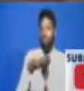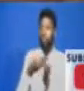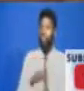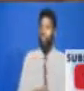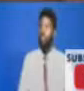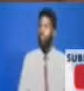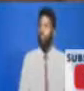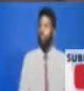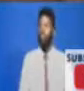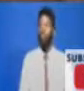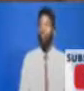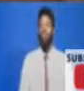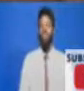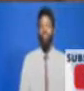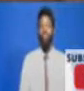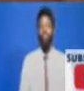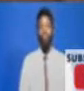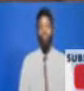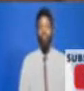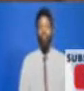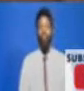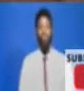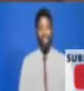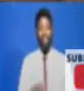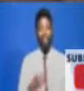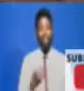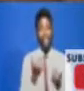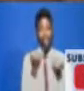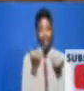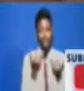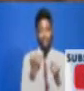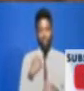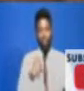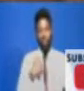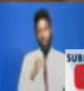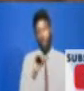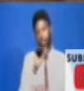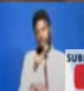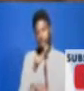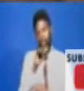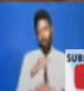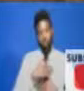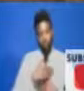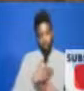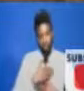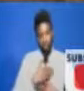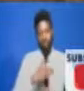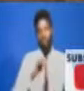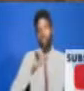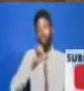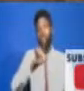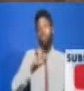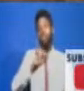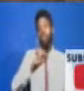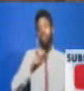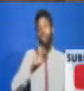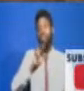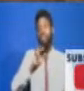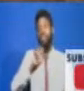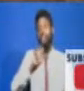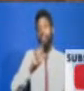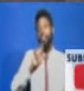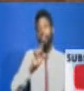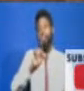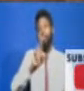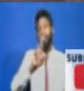I will now invite you, Honorable Mithika Linthuri, for under 10 minutes